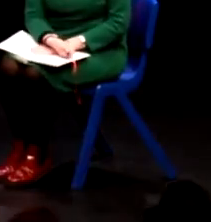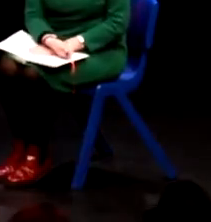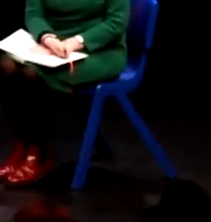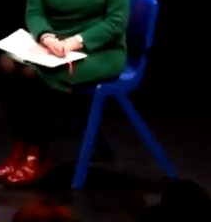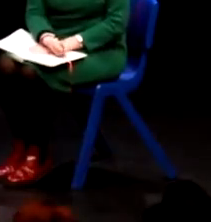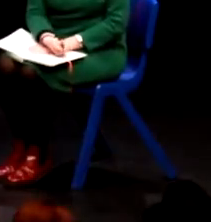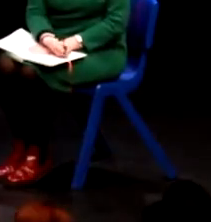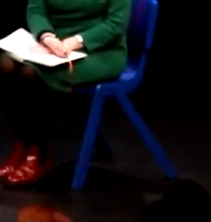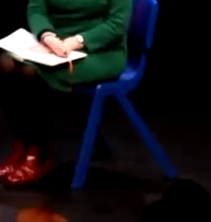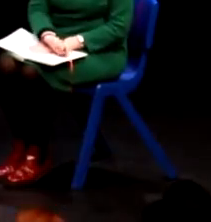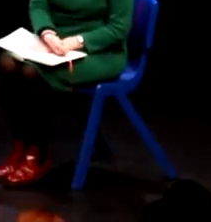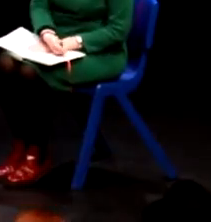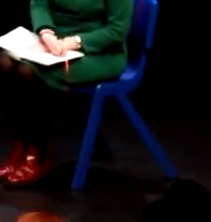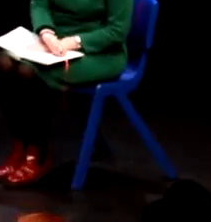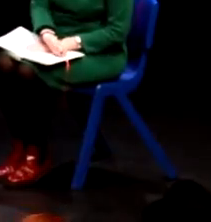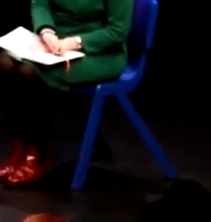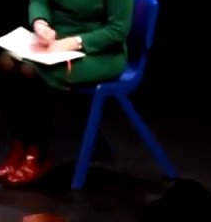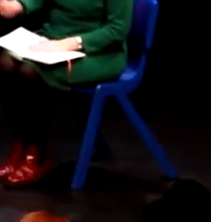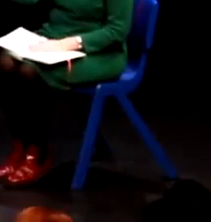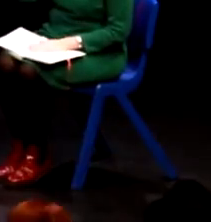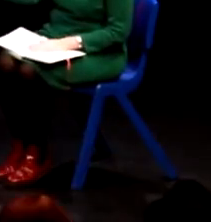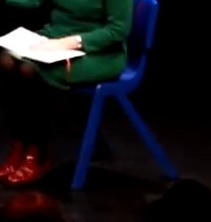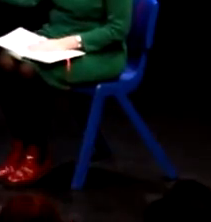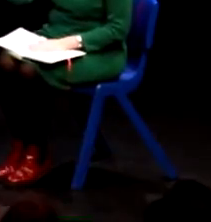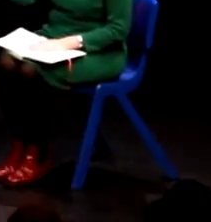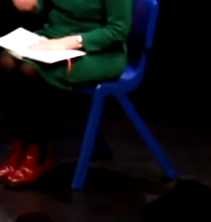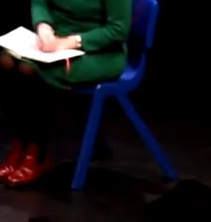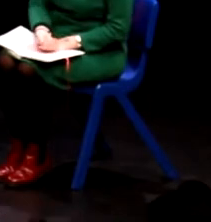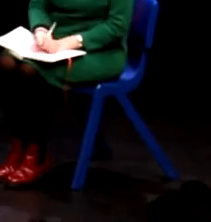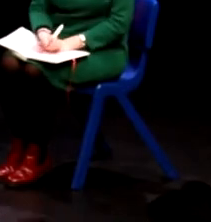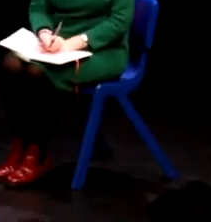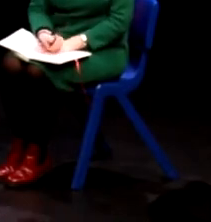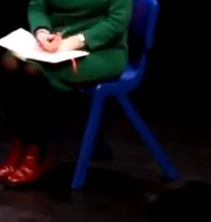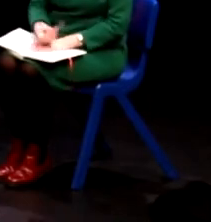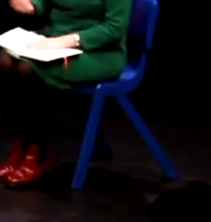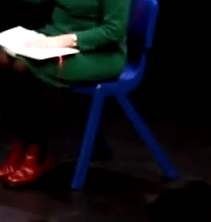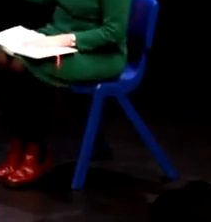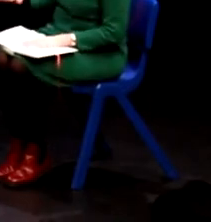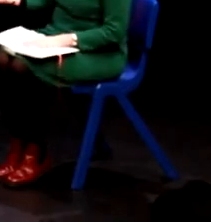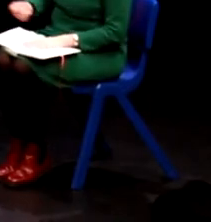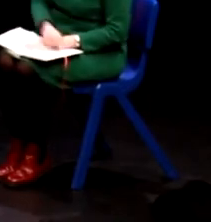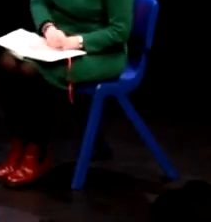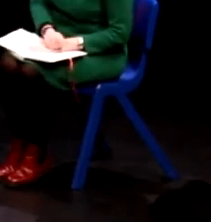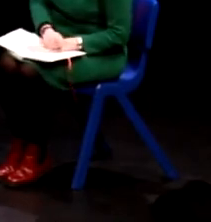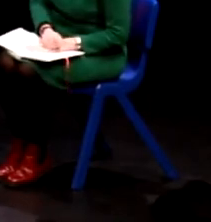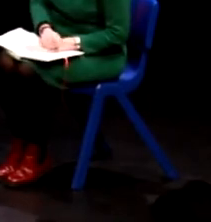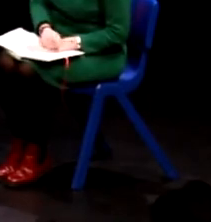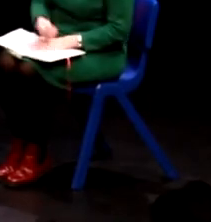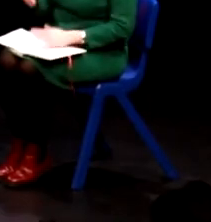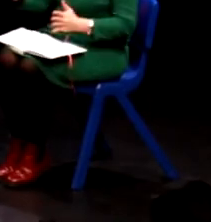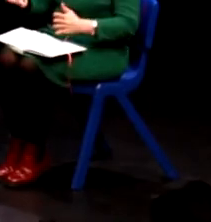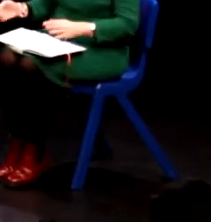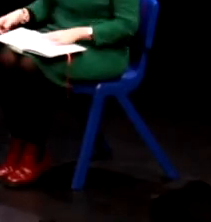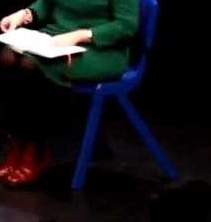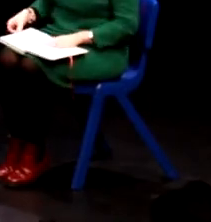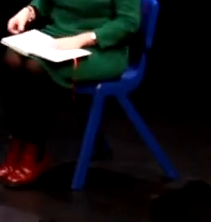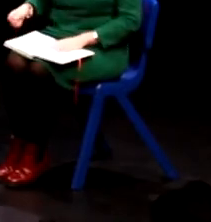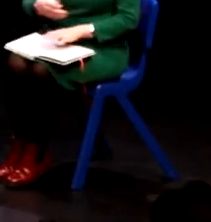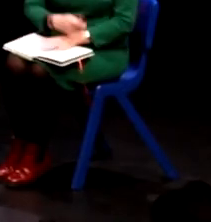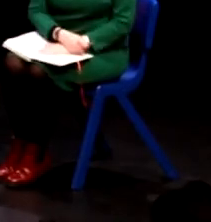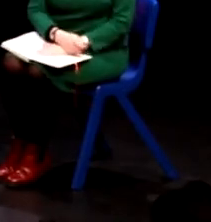To engage with those plays. I'm amazed how much Ellie and Dermot managed to do and the performers in such a short time, so thank you so